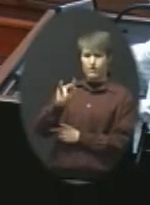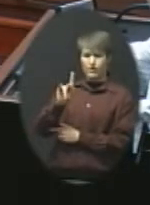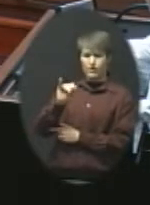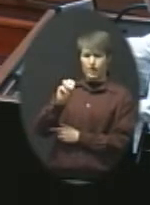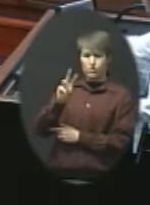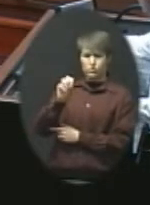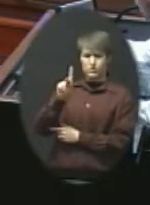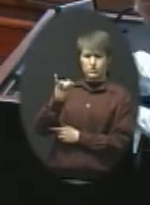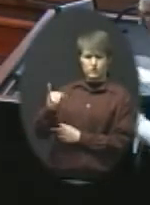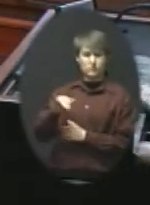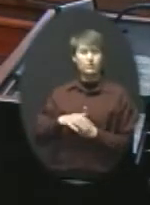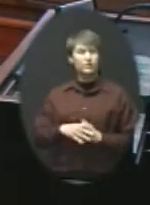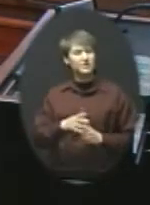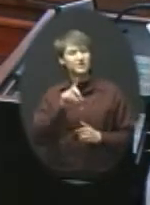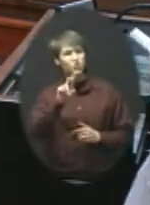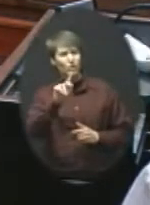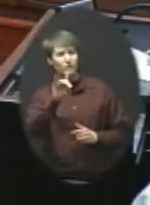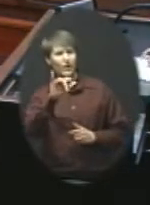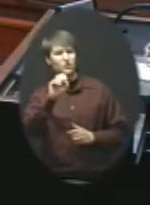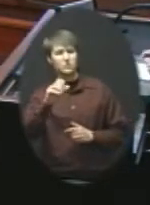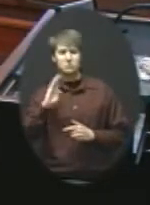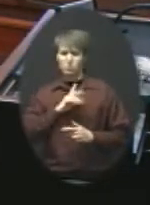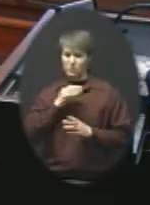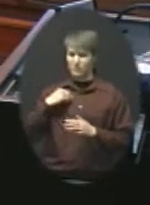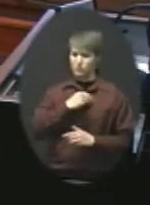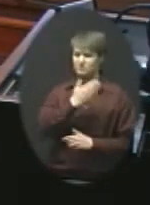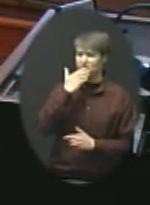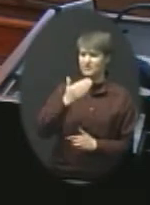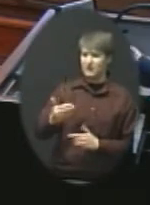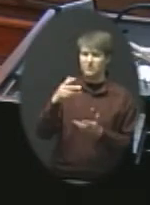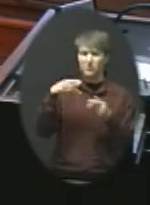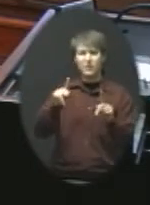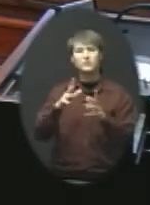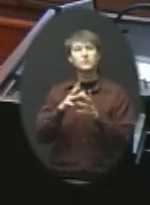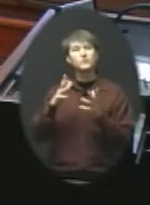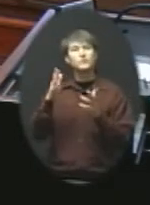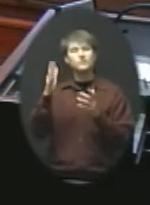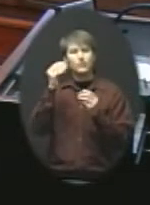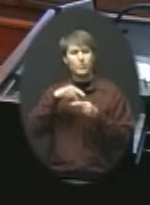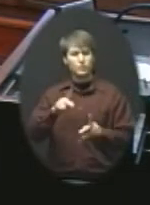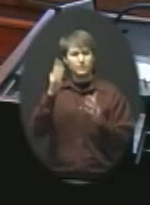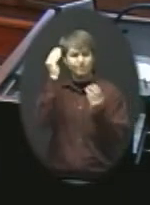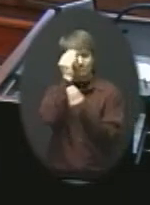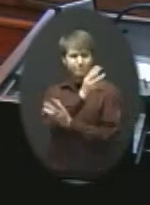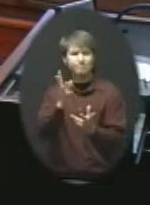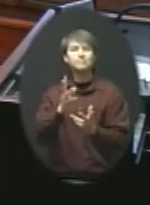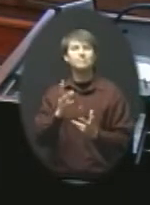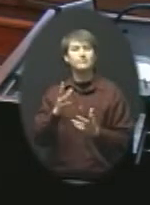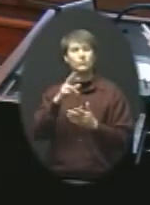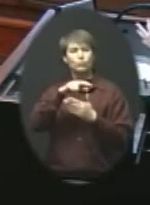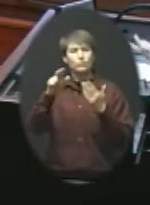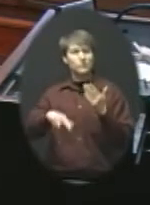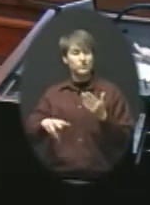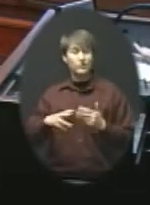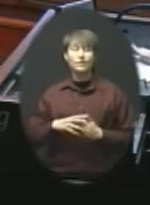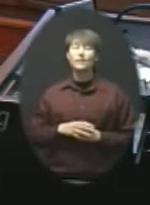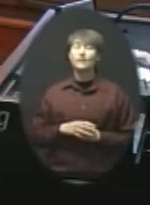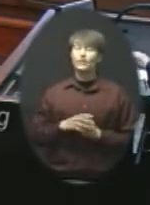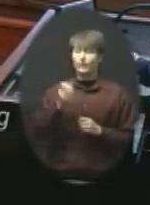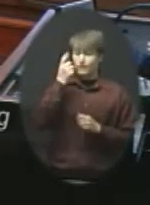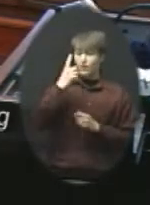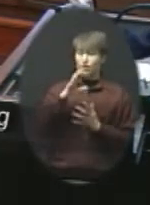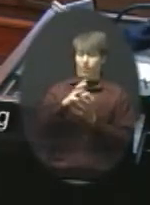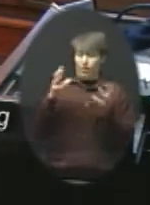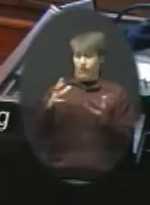Dr. Daniels, board members, thank you very much for the opportunity to share with you some of our survey results. And it is a lot of data